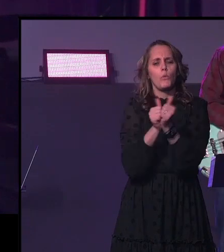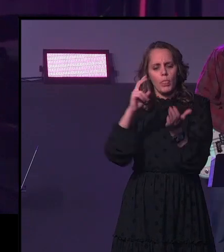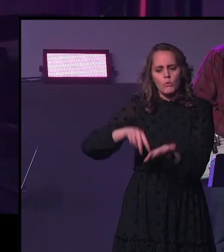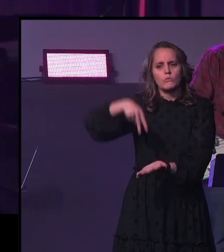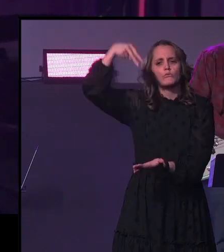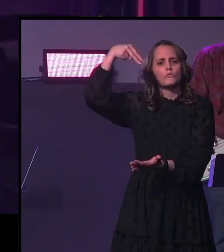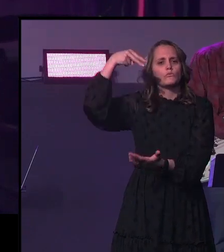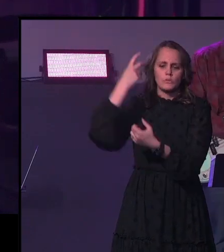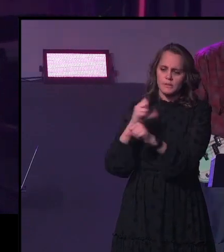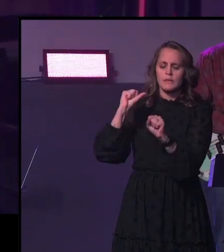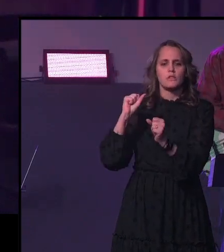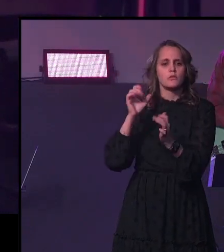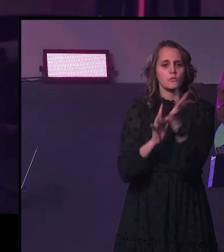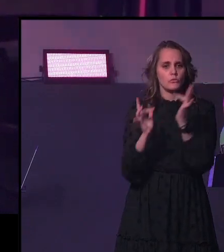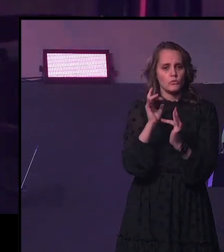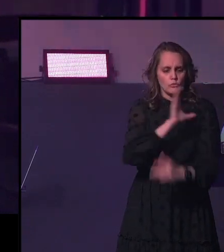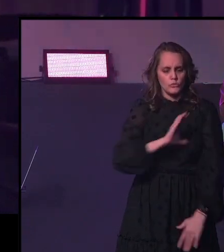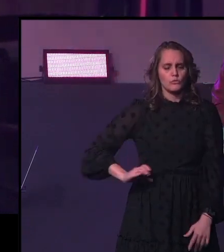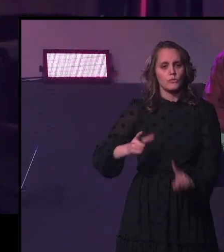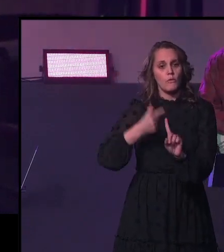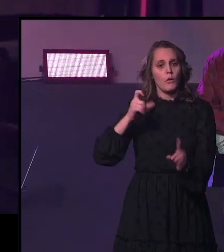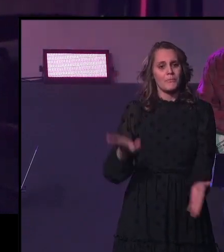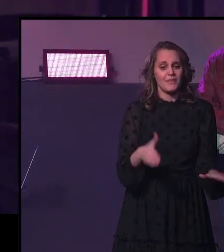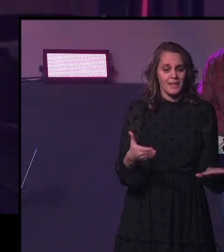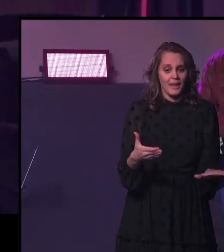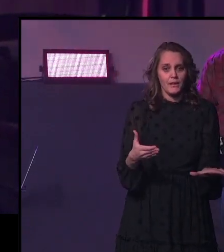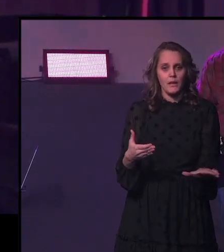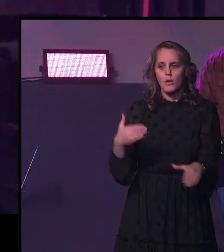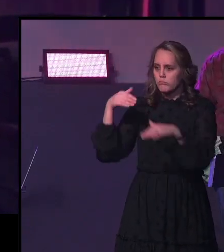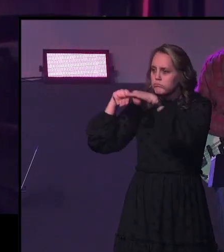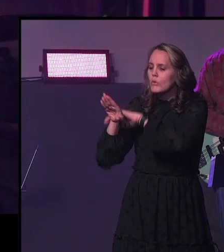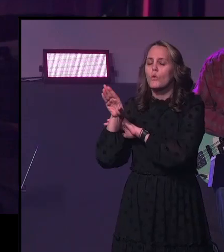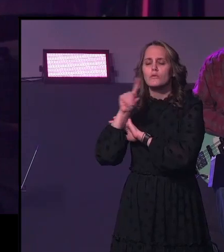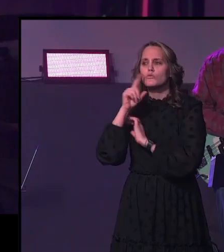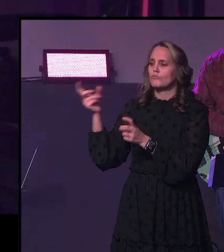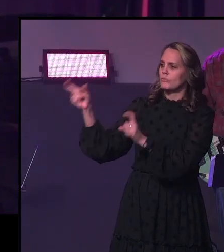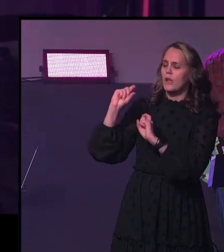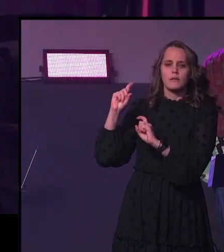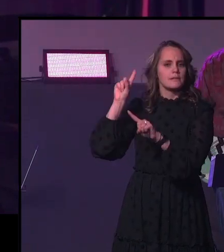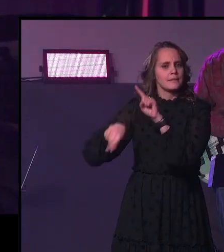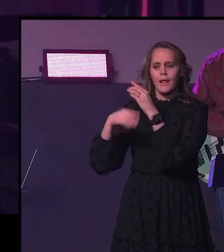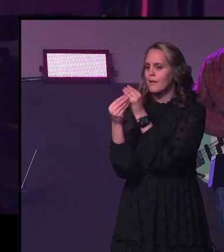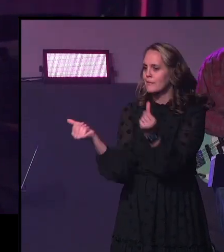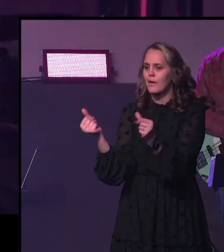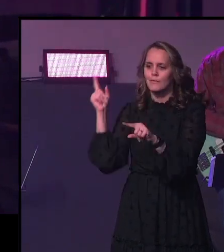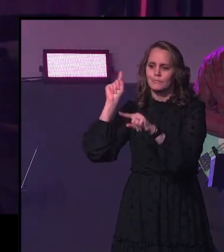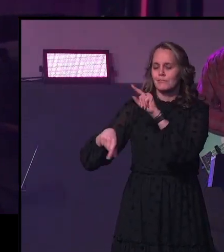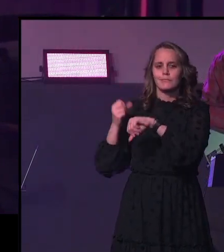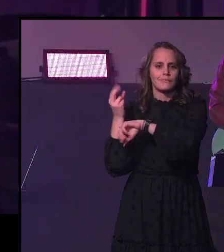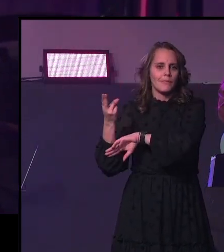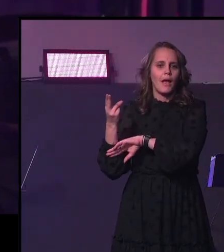Jesus Christ from the dead, to an inheritance that is imperishable, undefiled, and